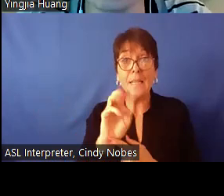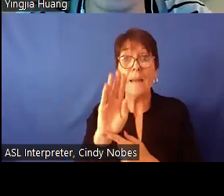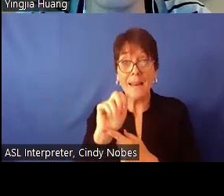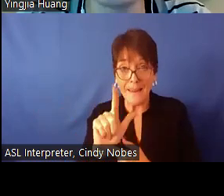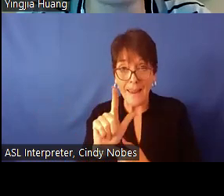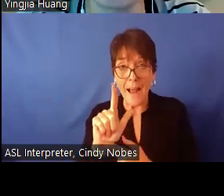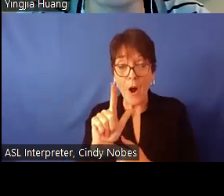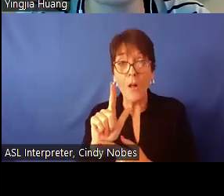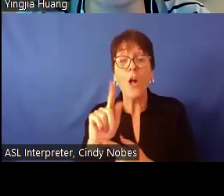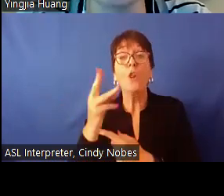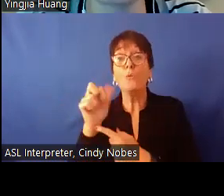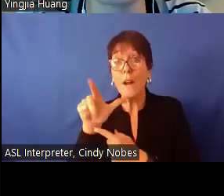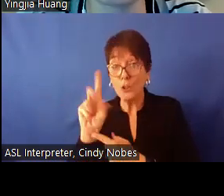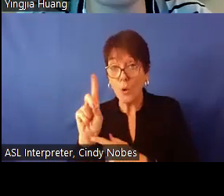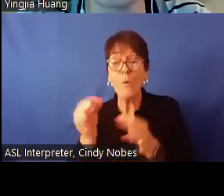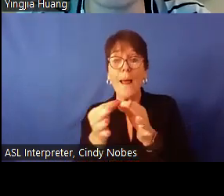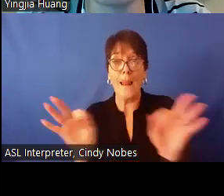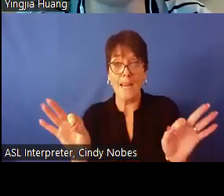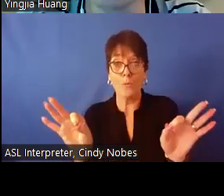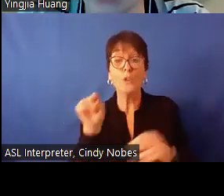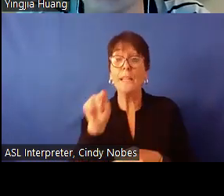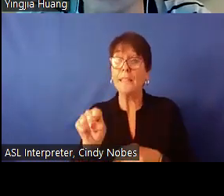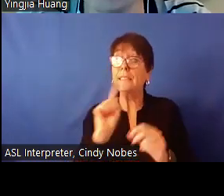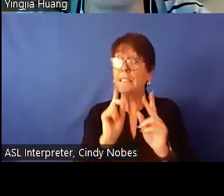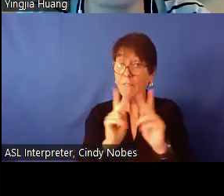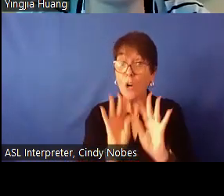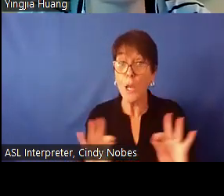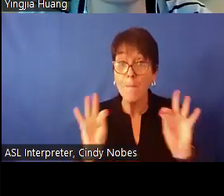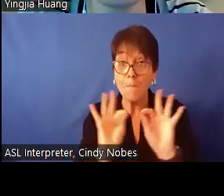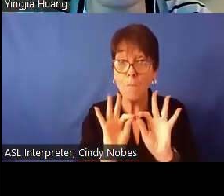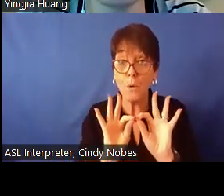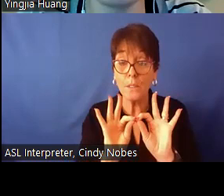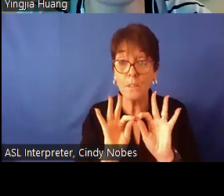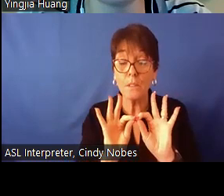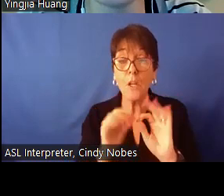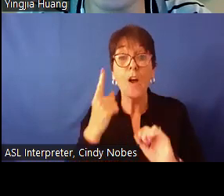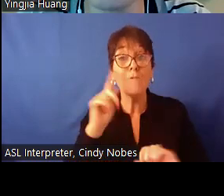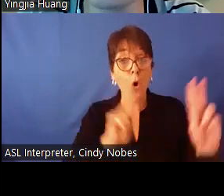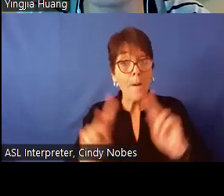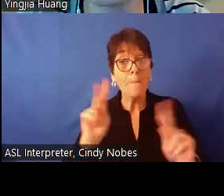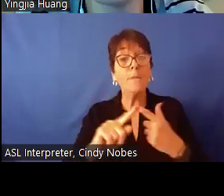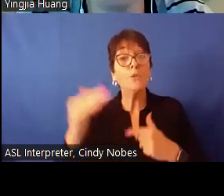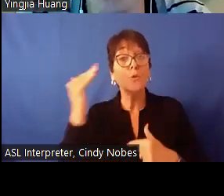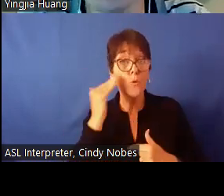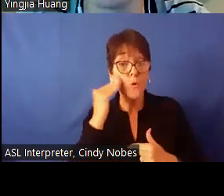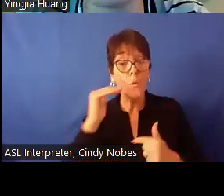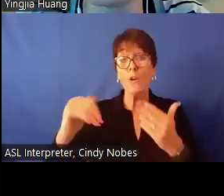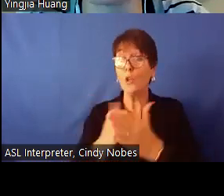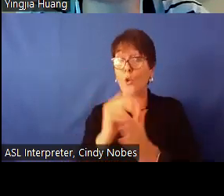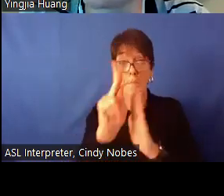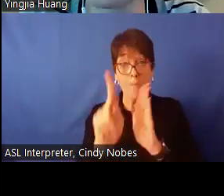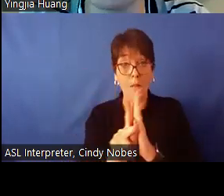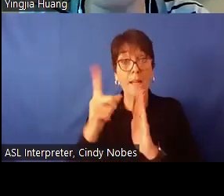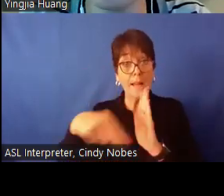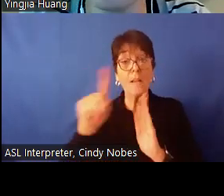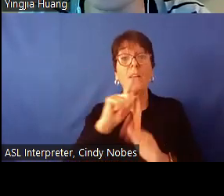languages. And so this is going to be very important for folks to know that there's this new policy out there that